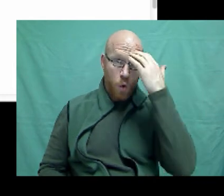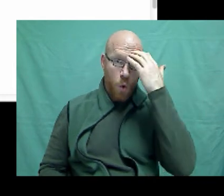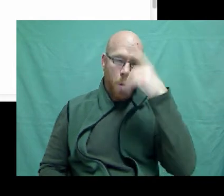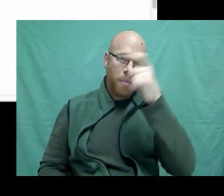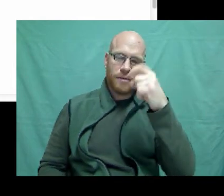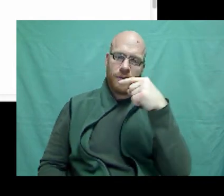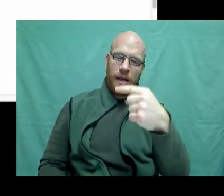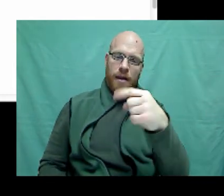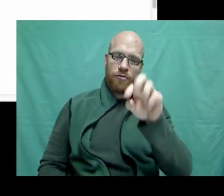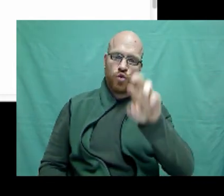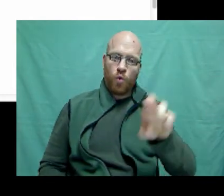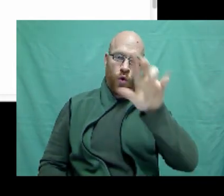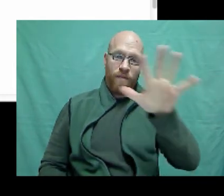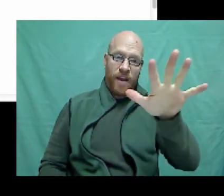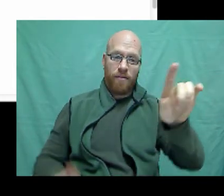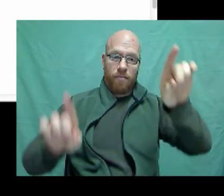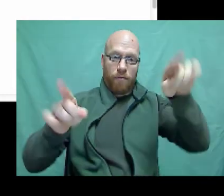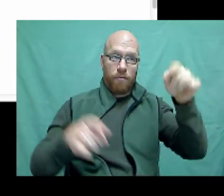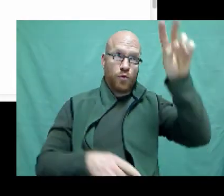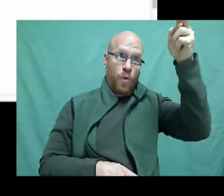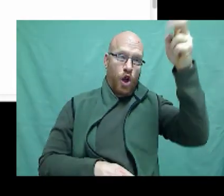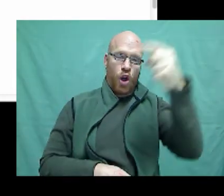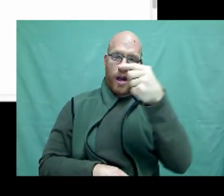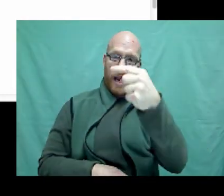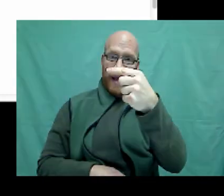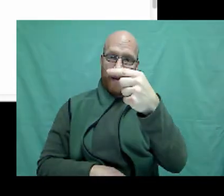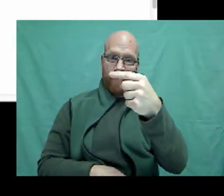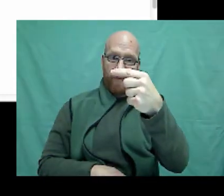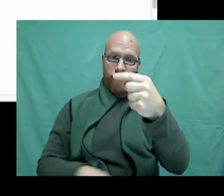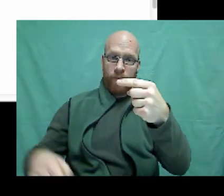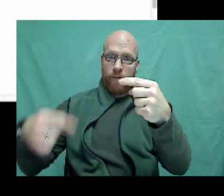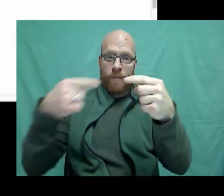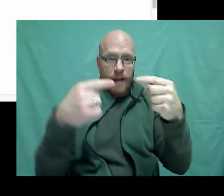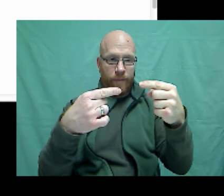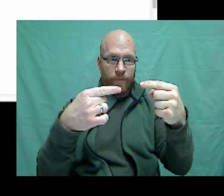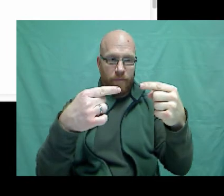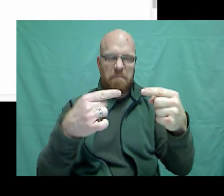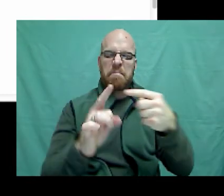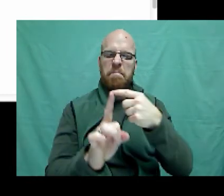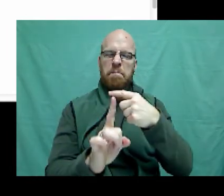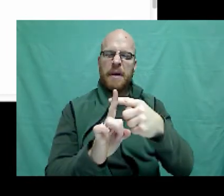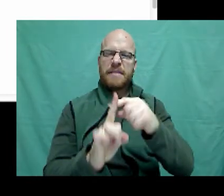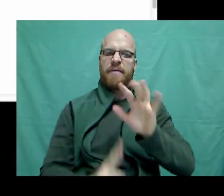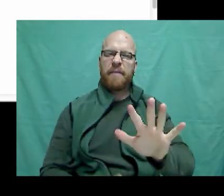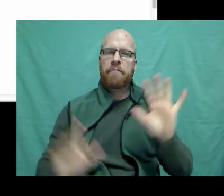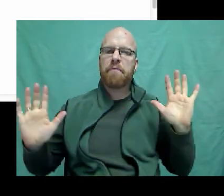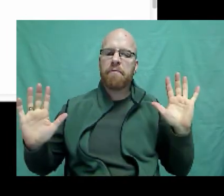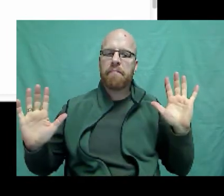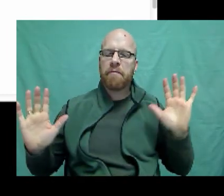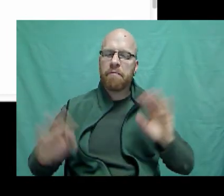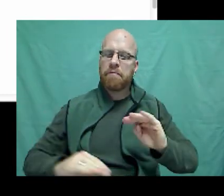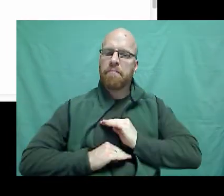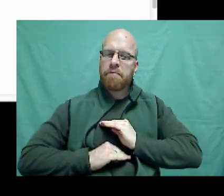I know this works because when we square the negative, negative times negative is a positive.